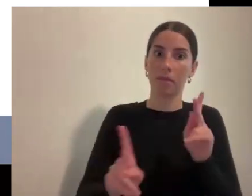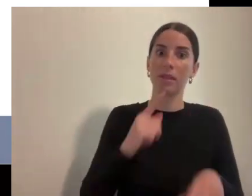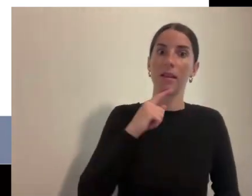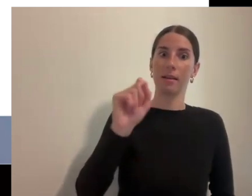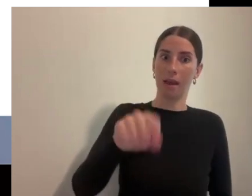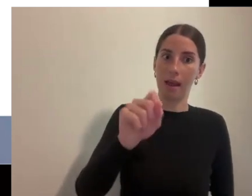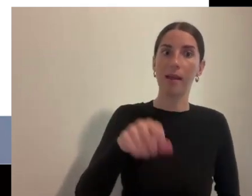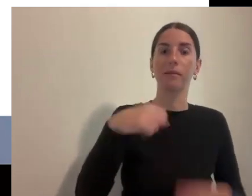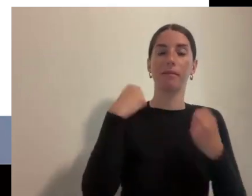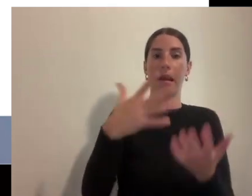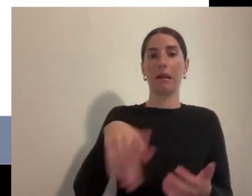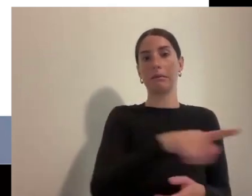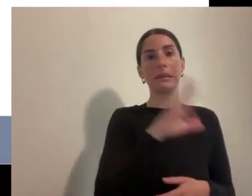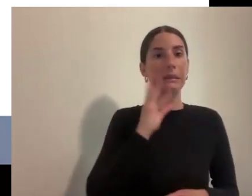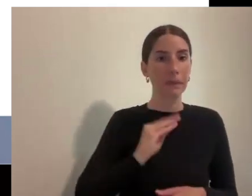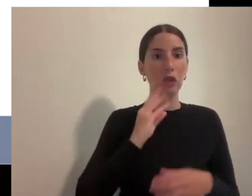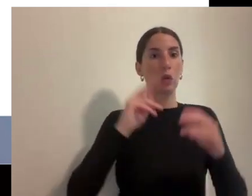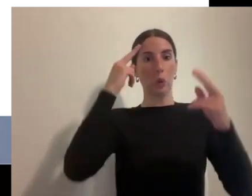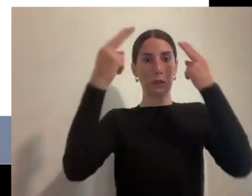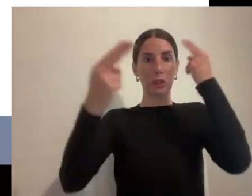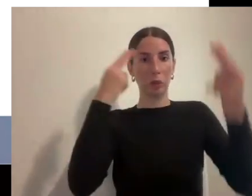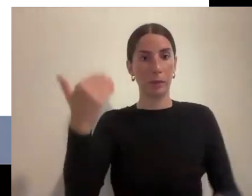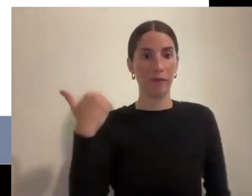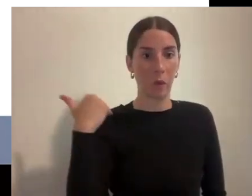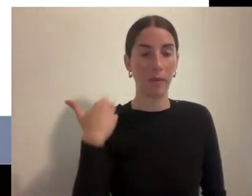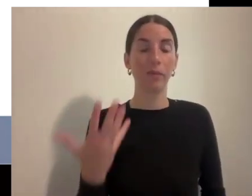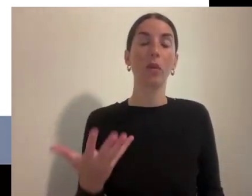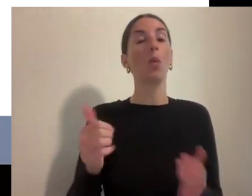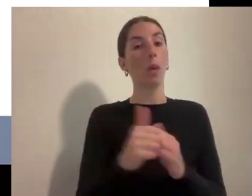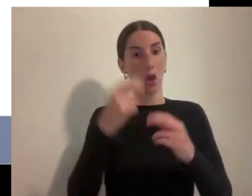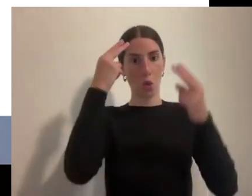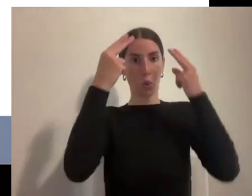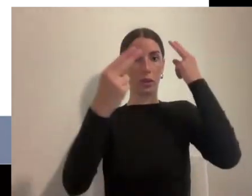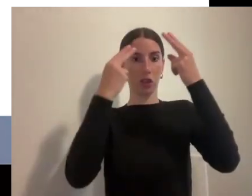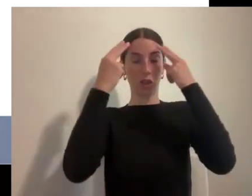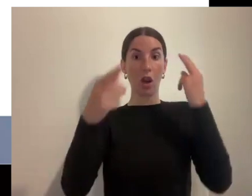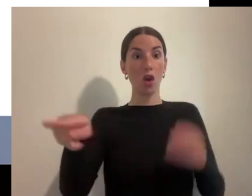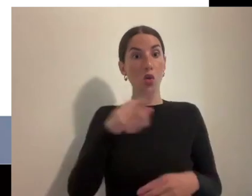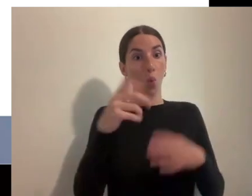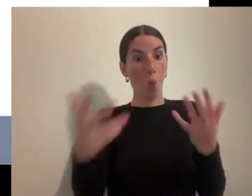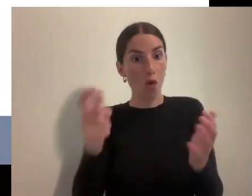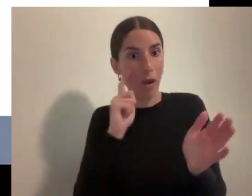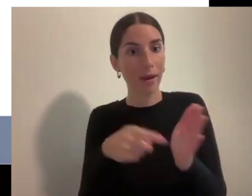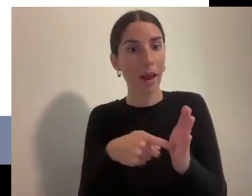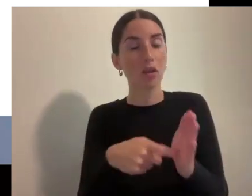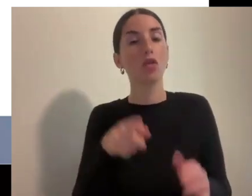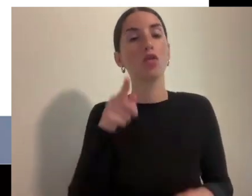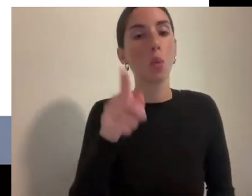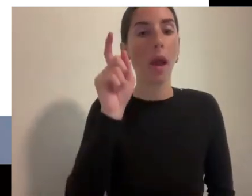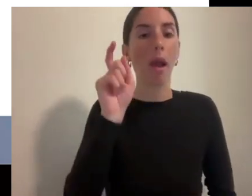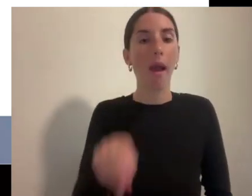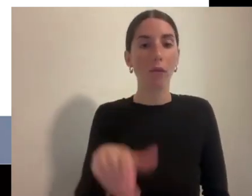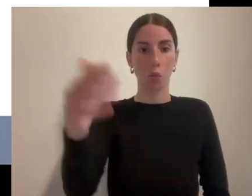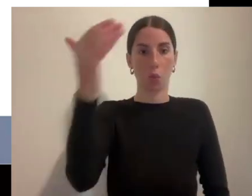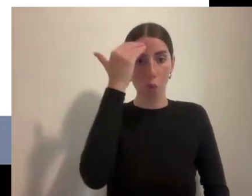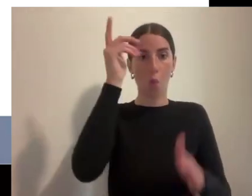have seen hallucinations. Now, the thing is with hallucinations, in order to recognize them, you have to know what to